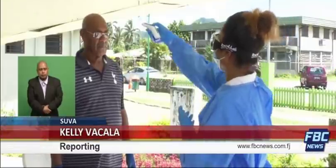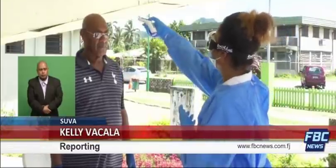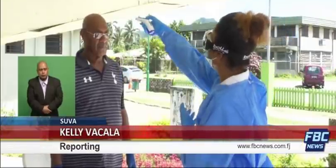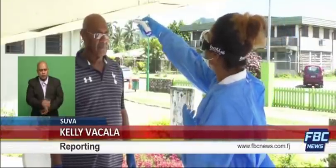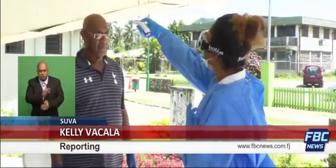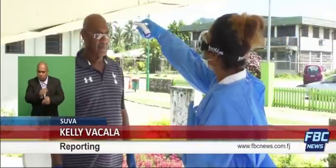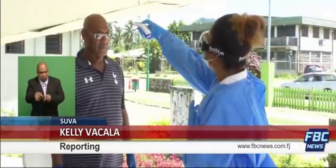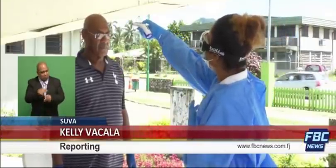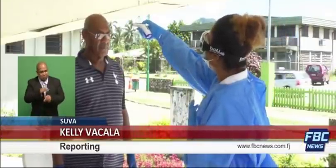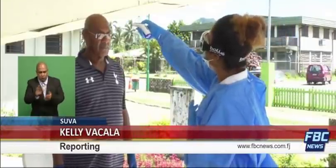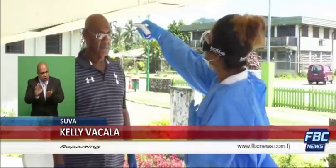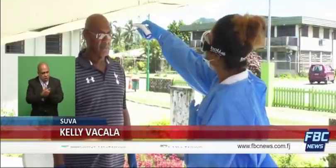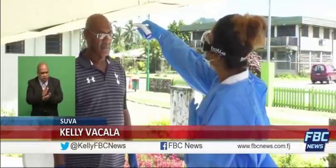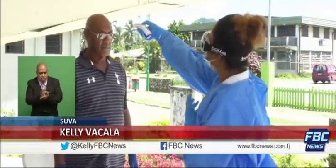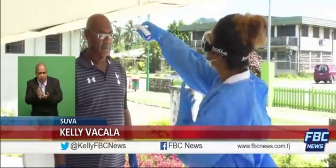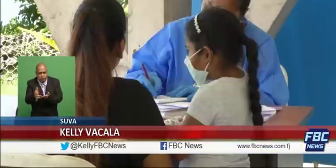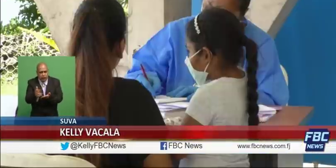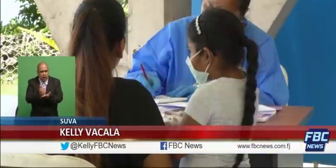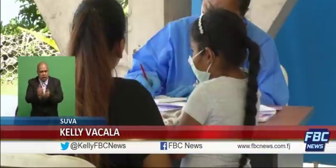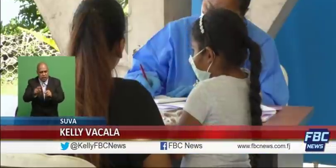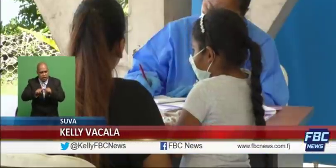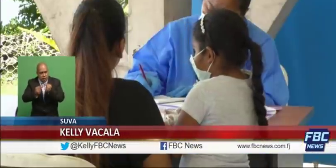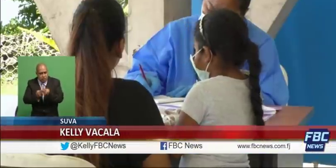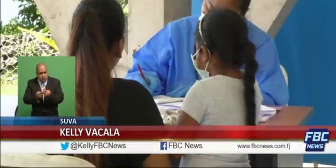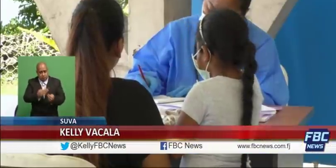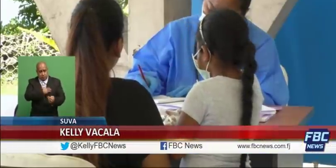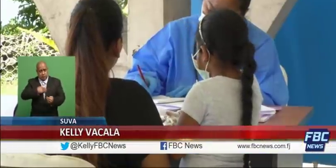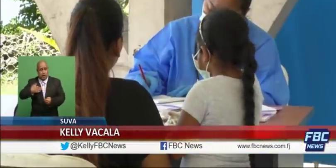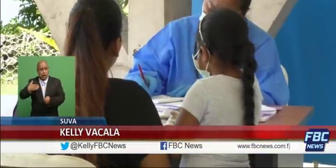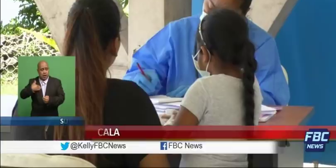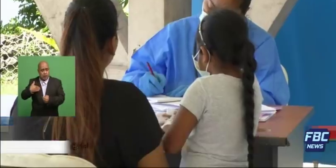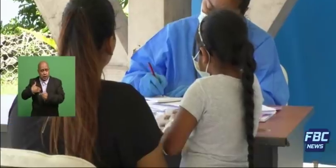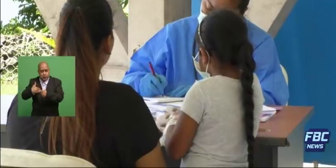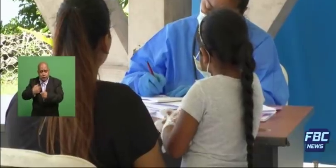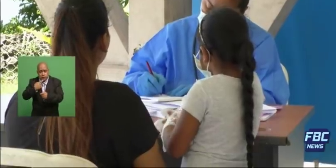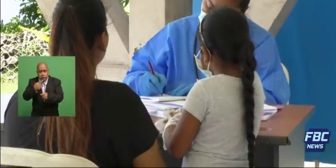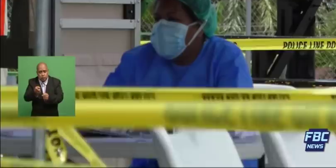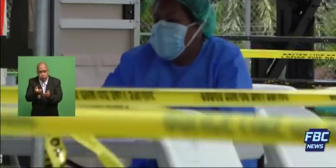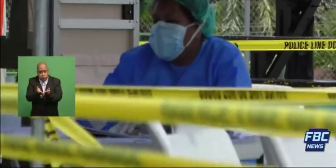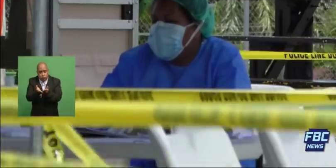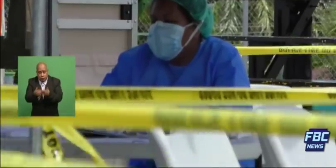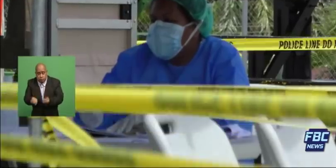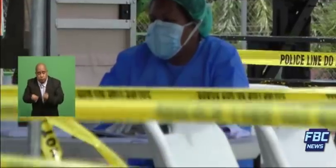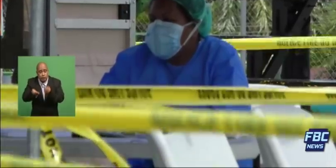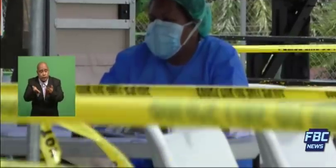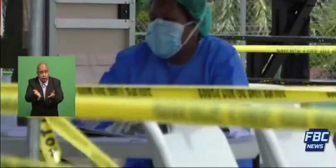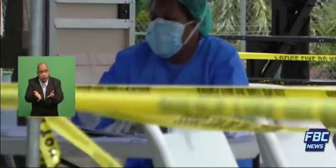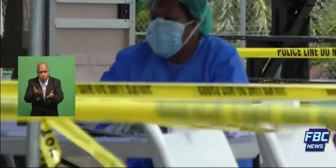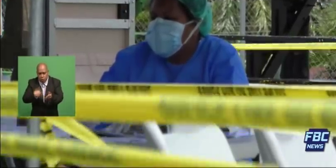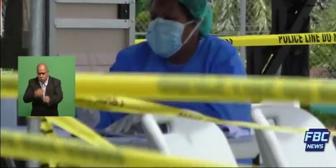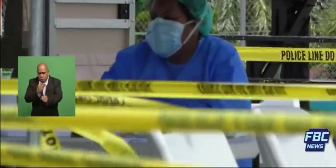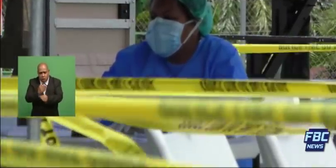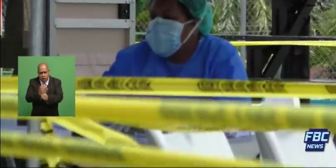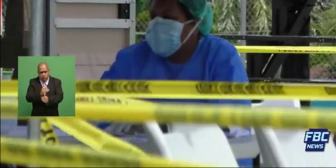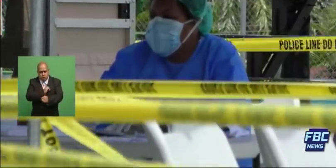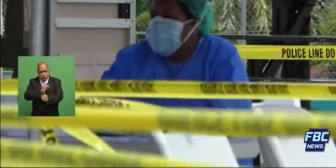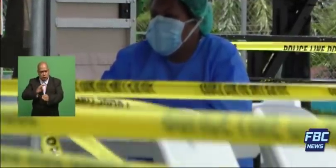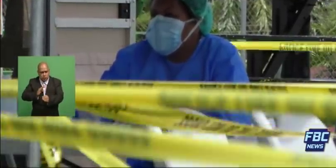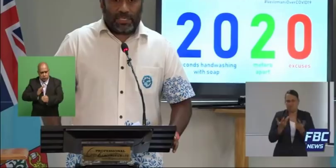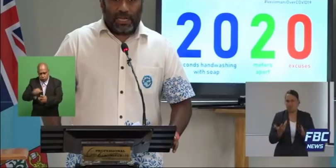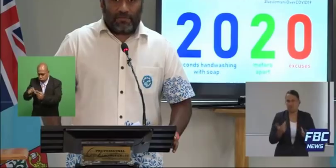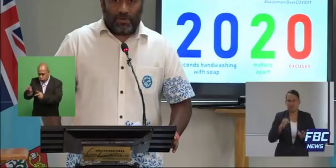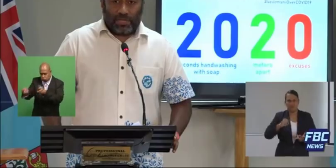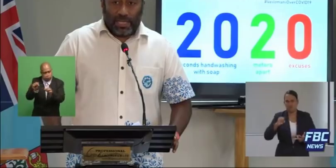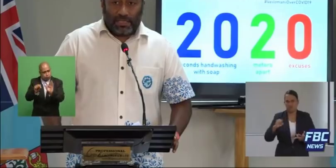of some families, Dr. Iferemi Mbete says the services provided by health workers is not a choice. Our